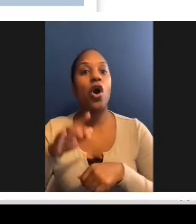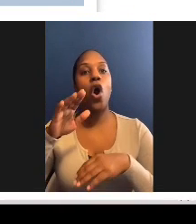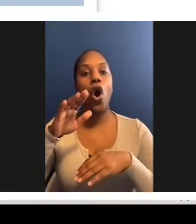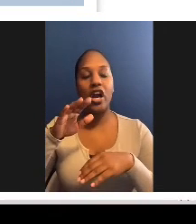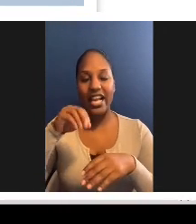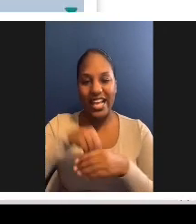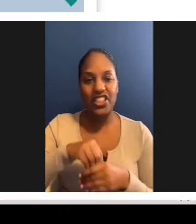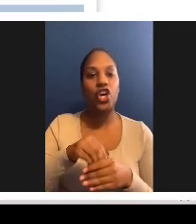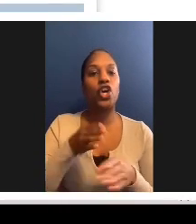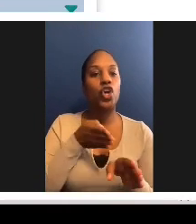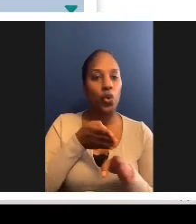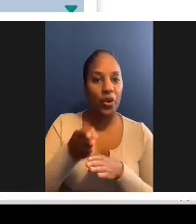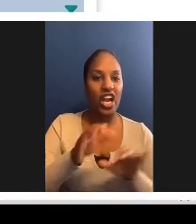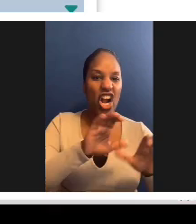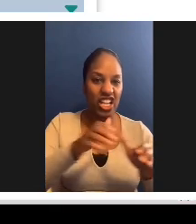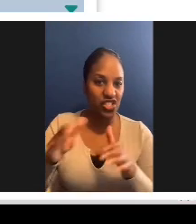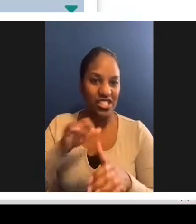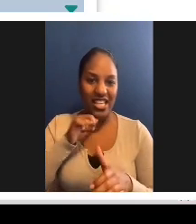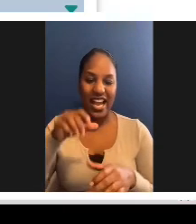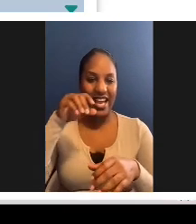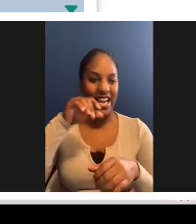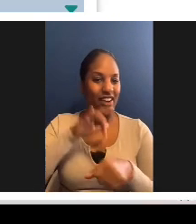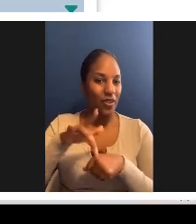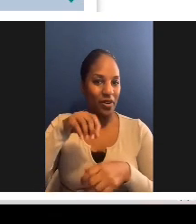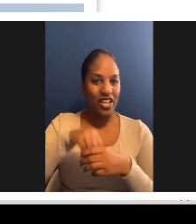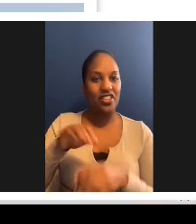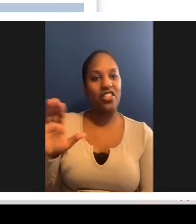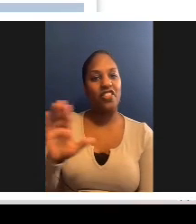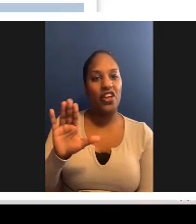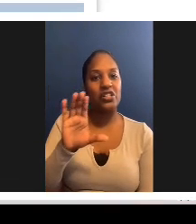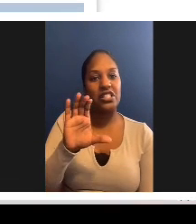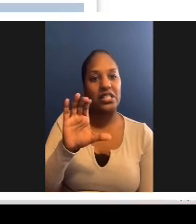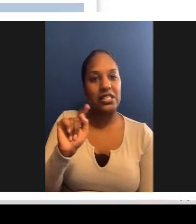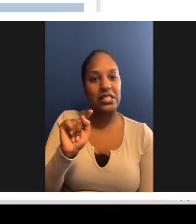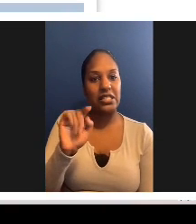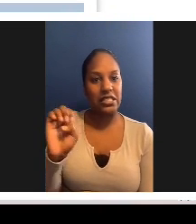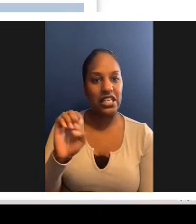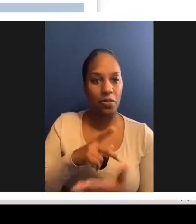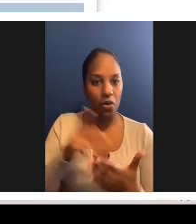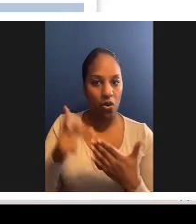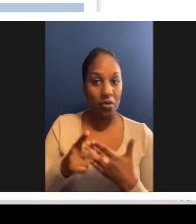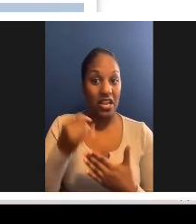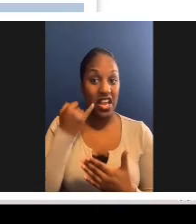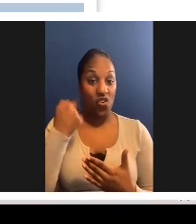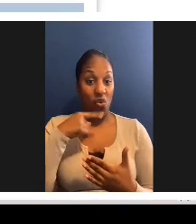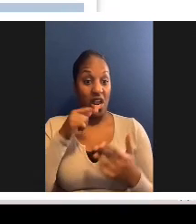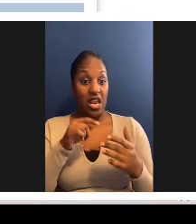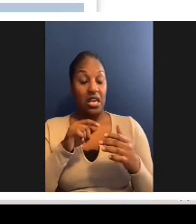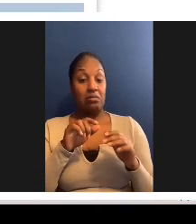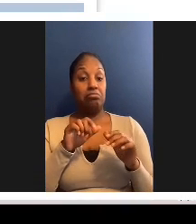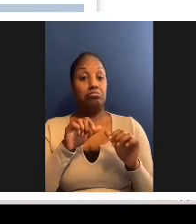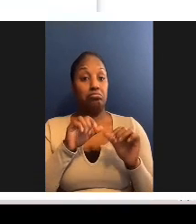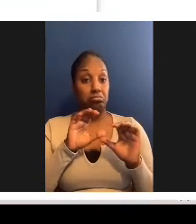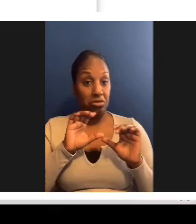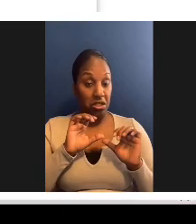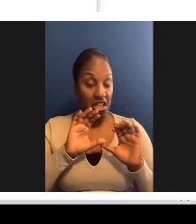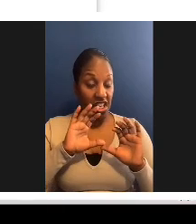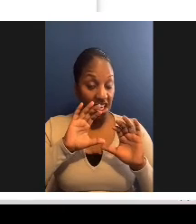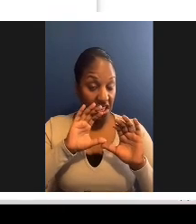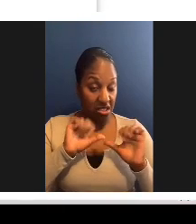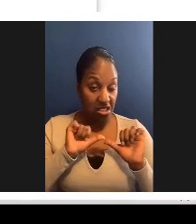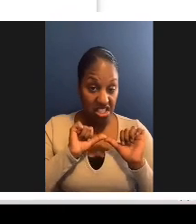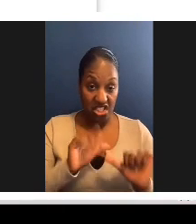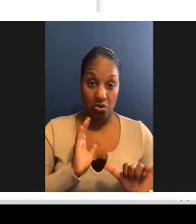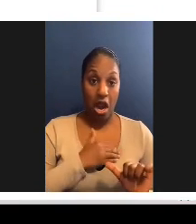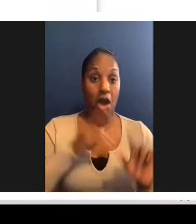clusters that may not be available in their CTE program. So if we continue our theme of carpenters and we go under